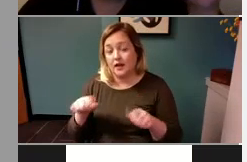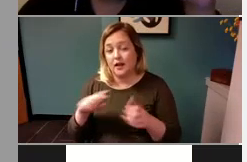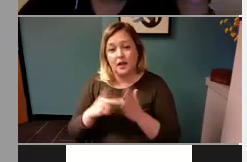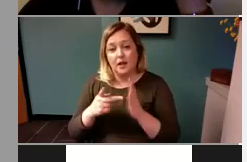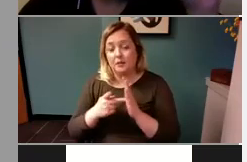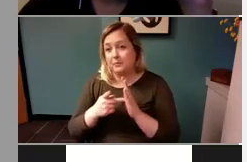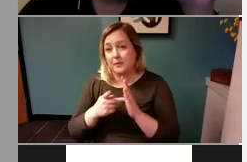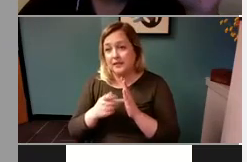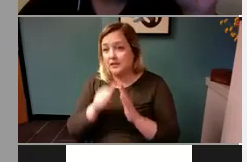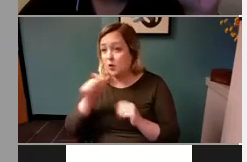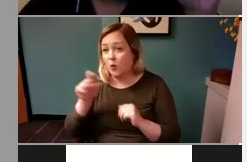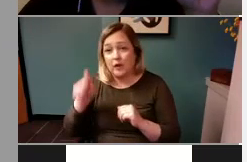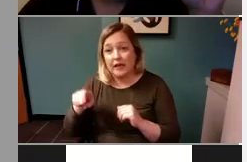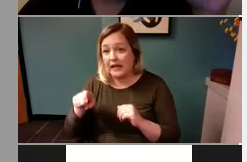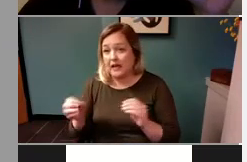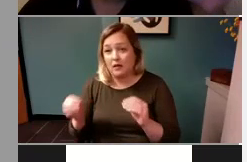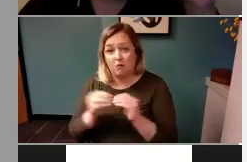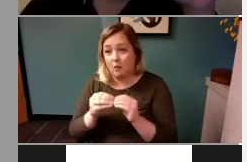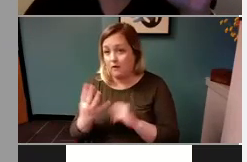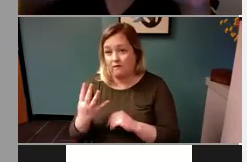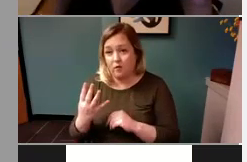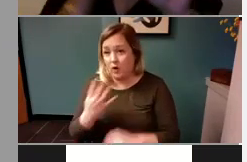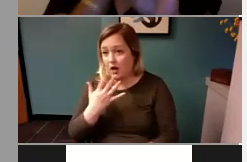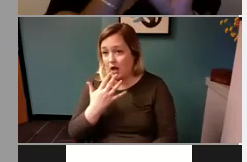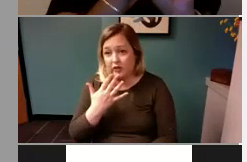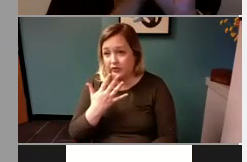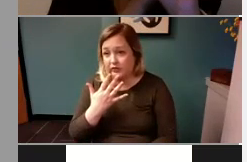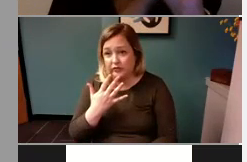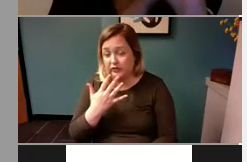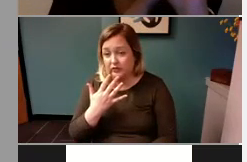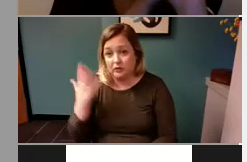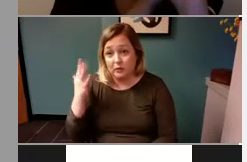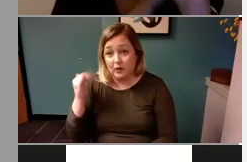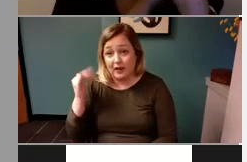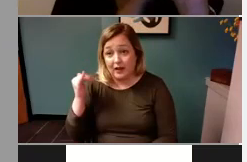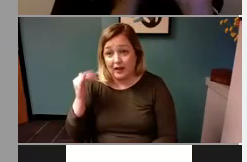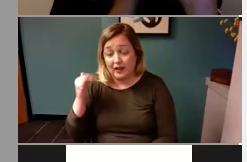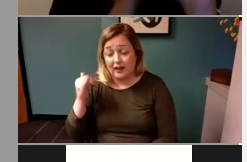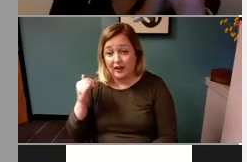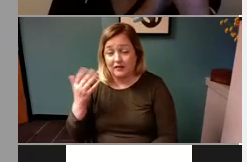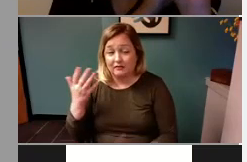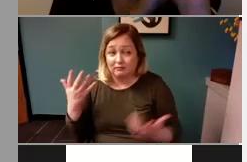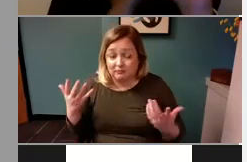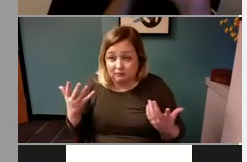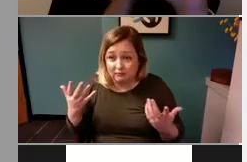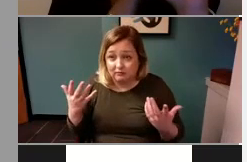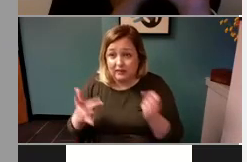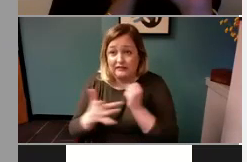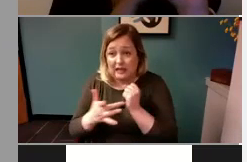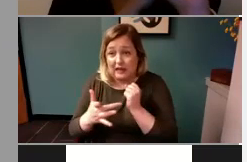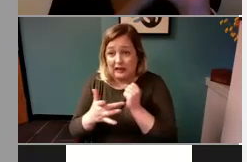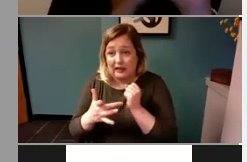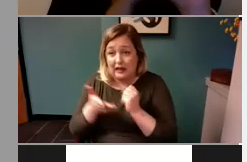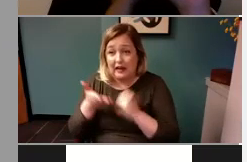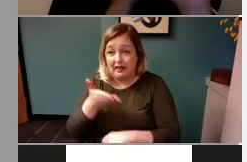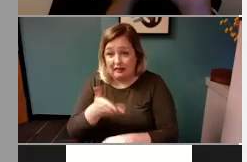not need to have more than 4 colors because we technically, there is a proof that